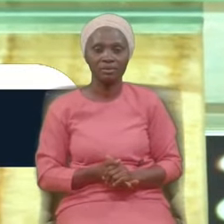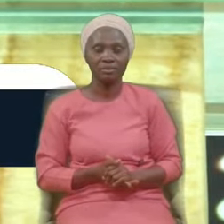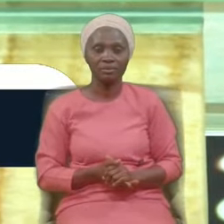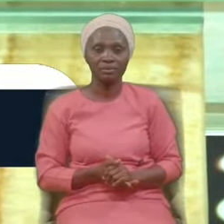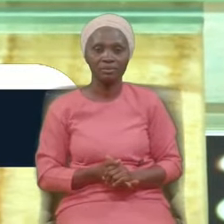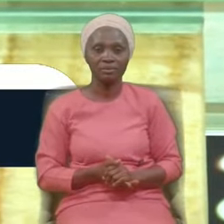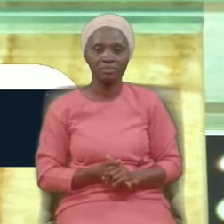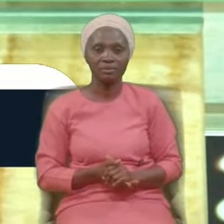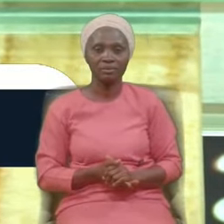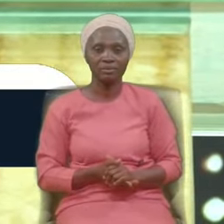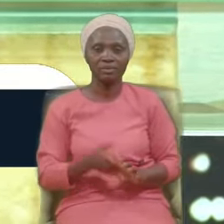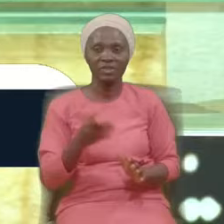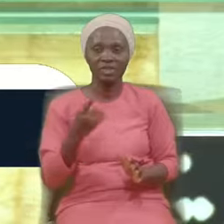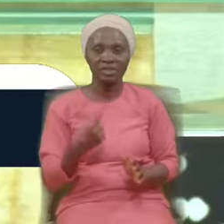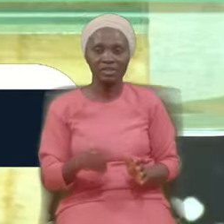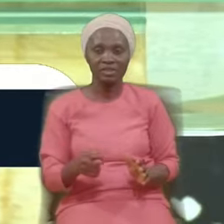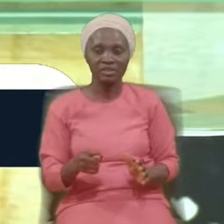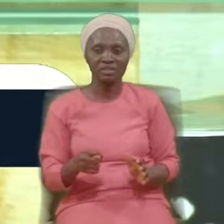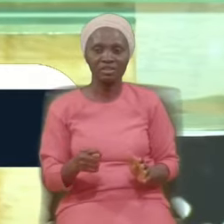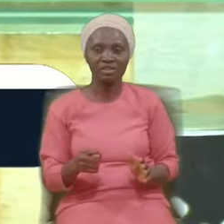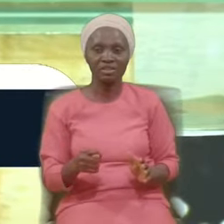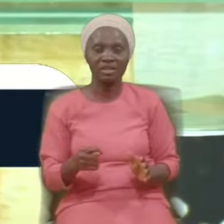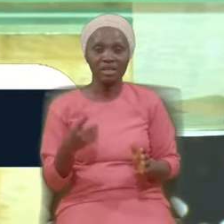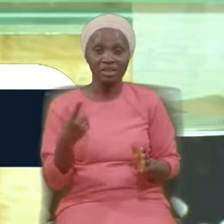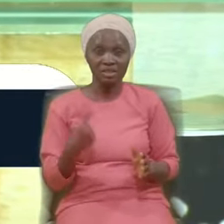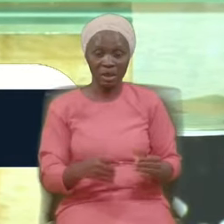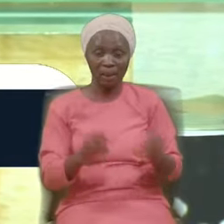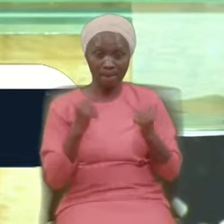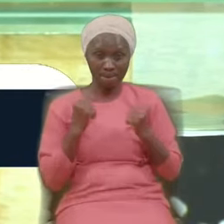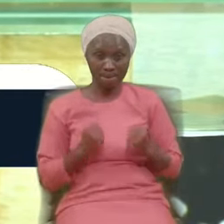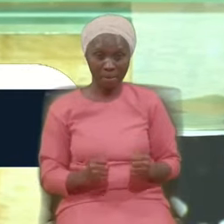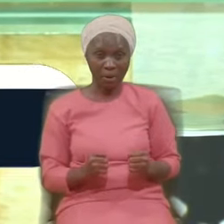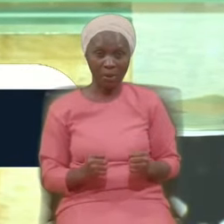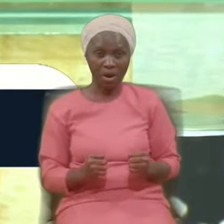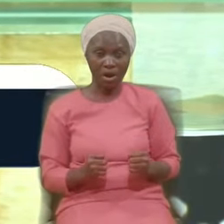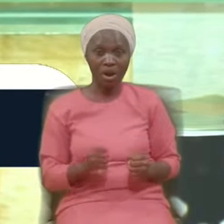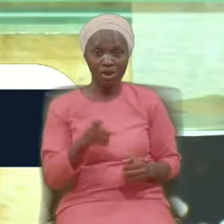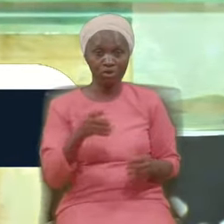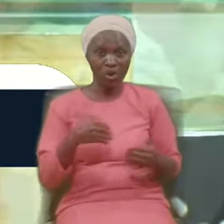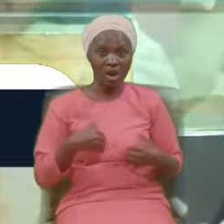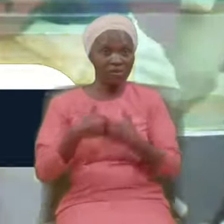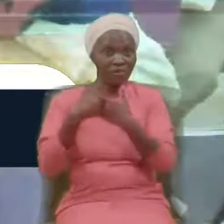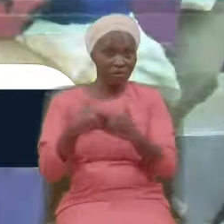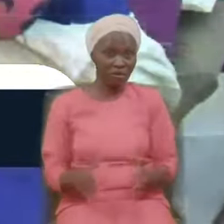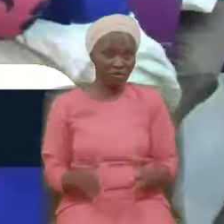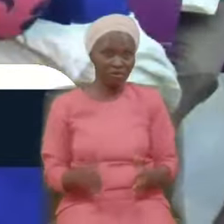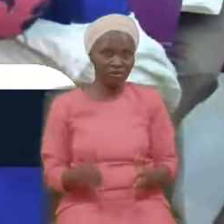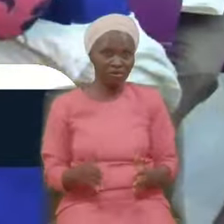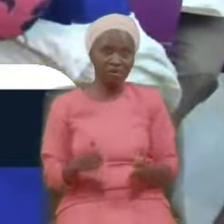strength. The energy you have lost. Thank God you're going to regain it today.